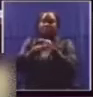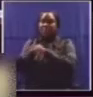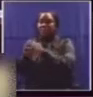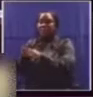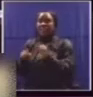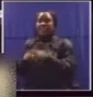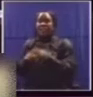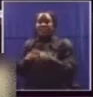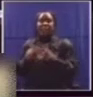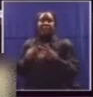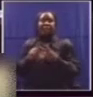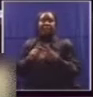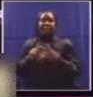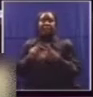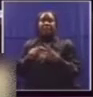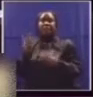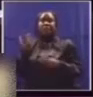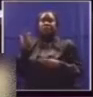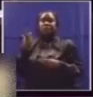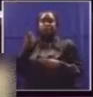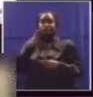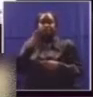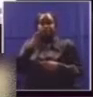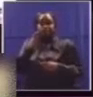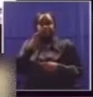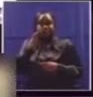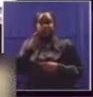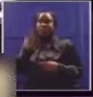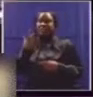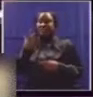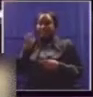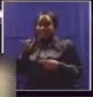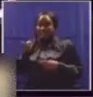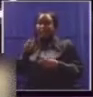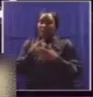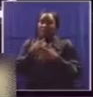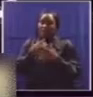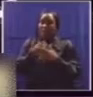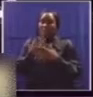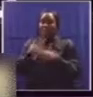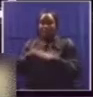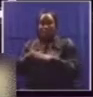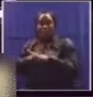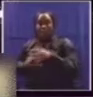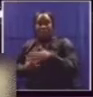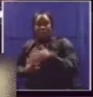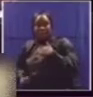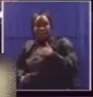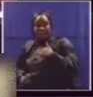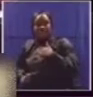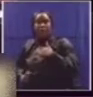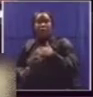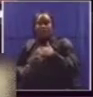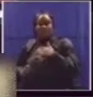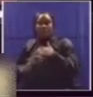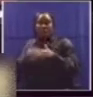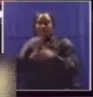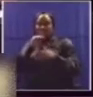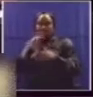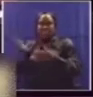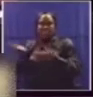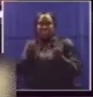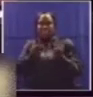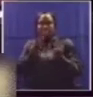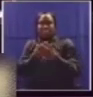services, including the Choice on Termination of Pregnancy Act. What we have not been successful so